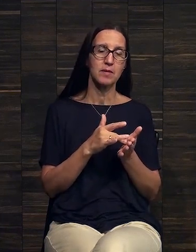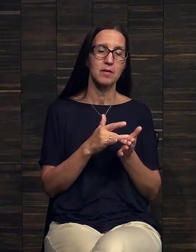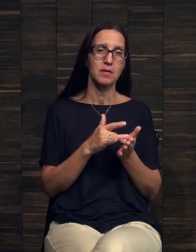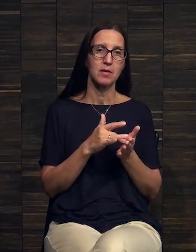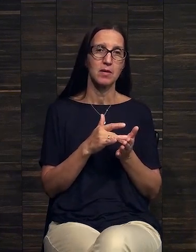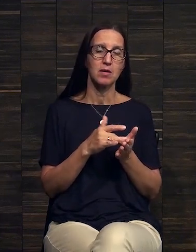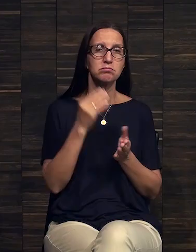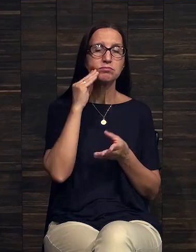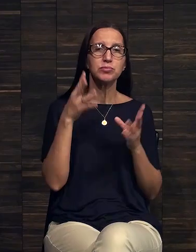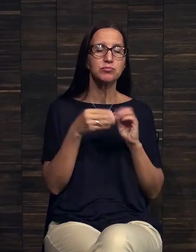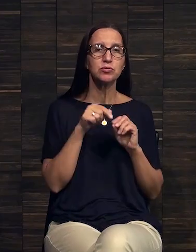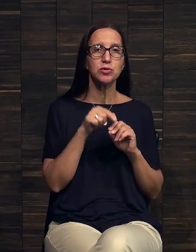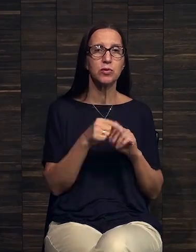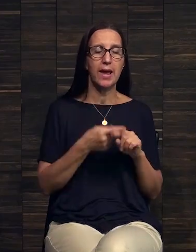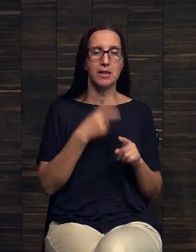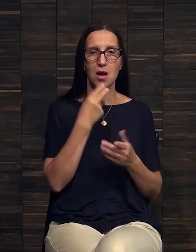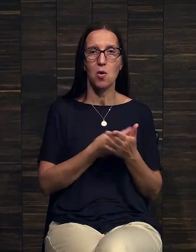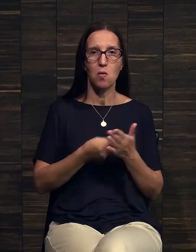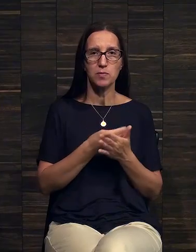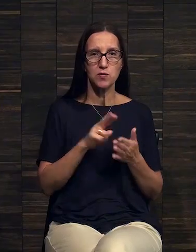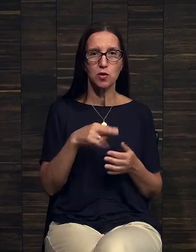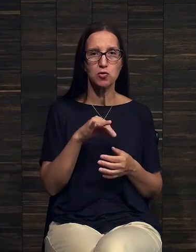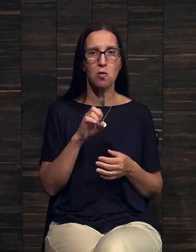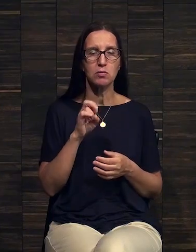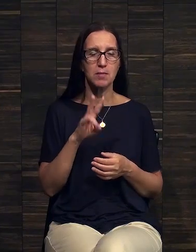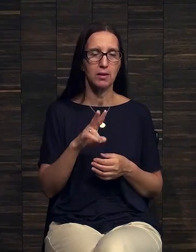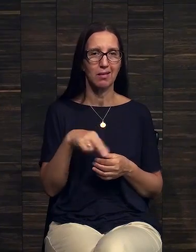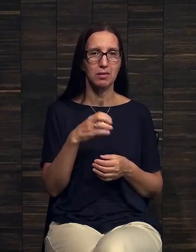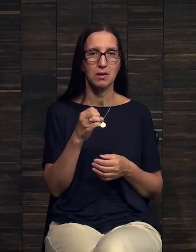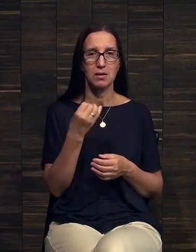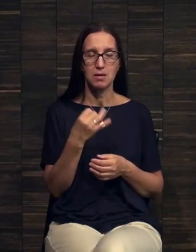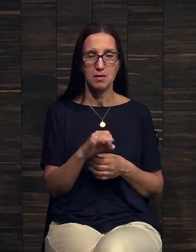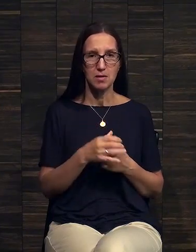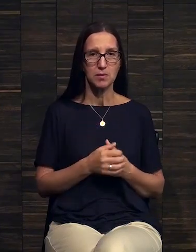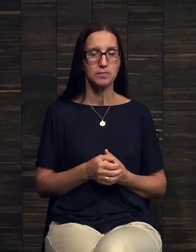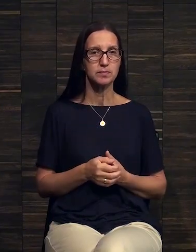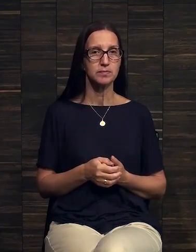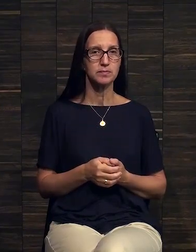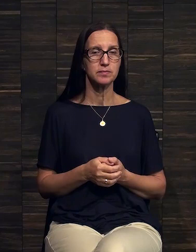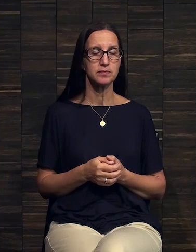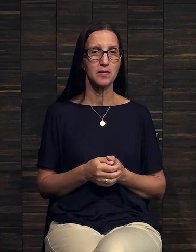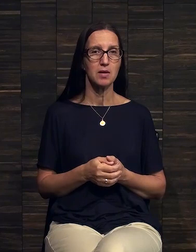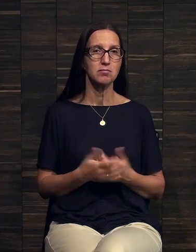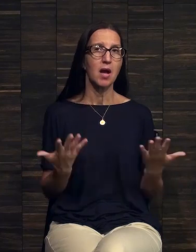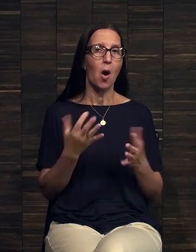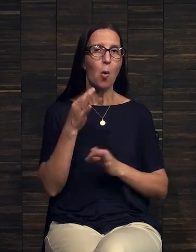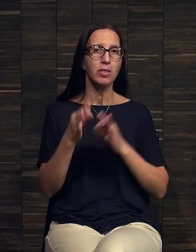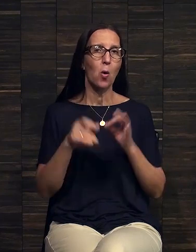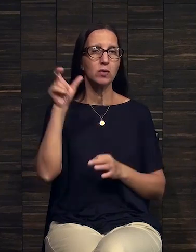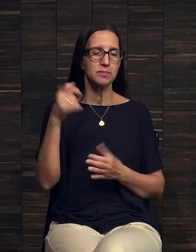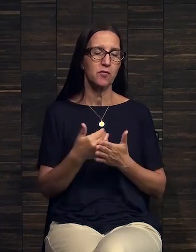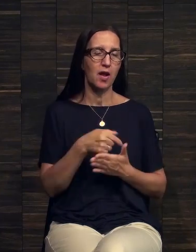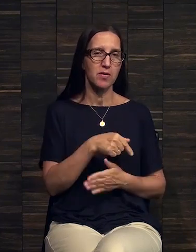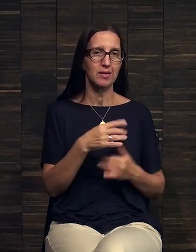Tales magazine, Judgment Day. What is the point here in this Judgment Day comics? And this